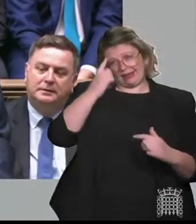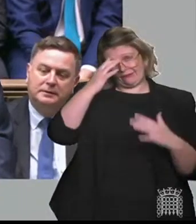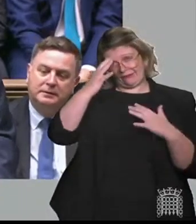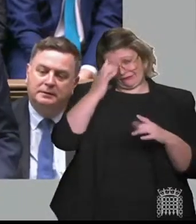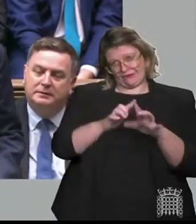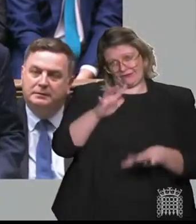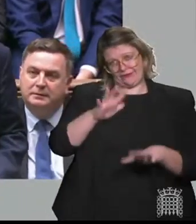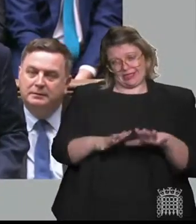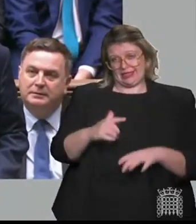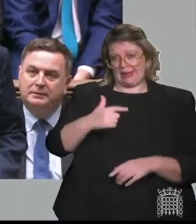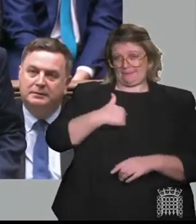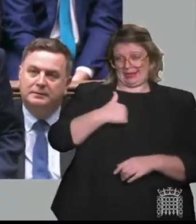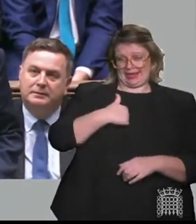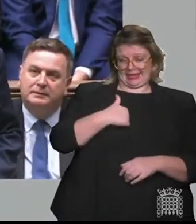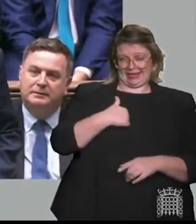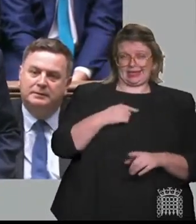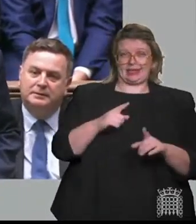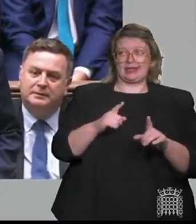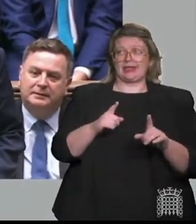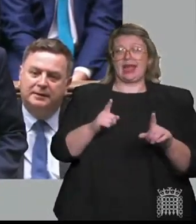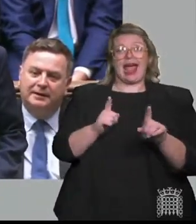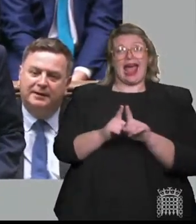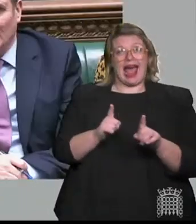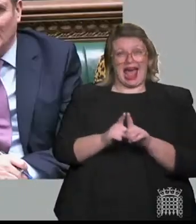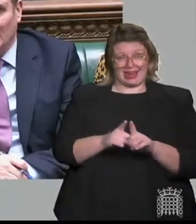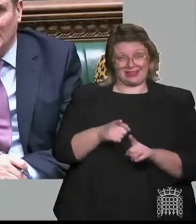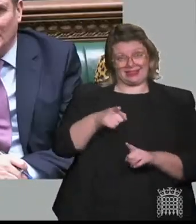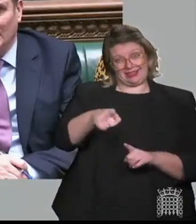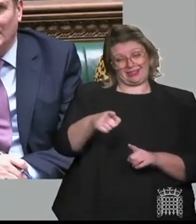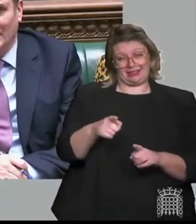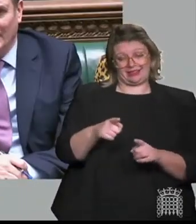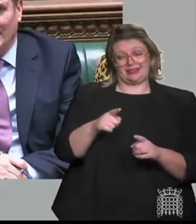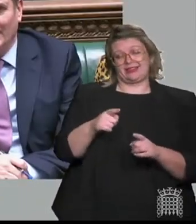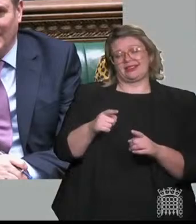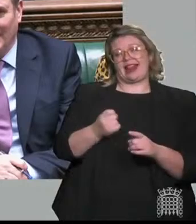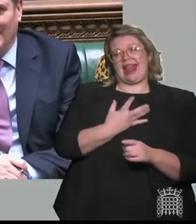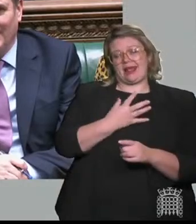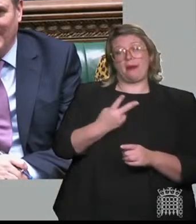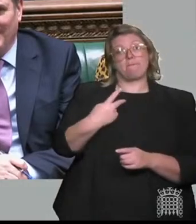he and I wanted to make a Jeremy Prime Minister.